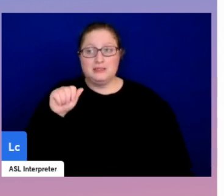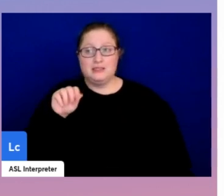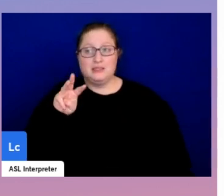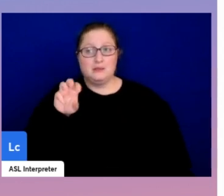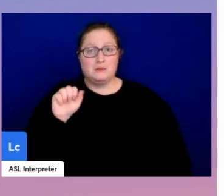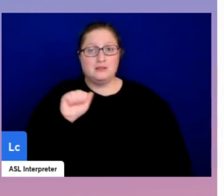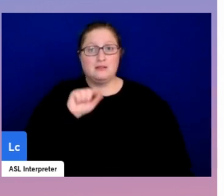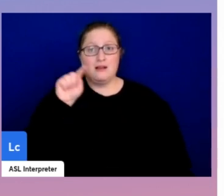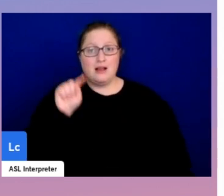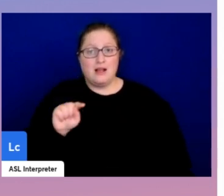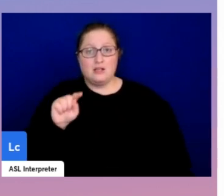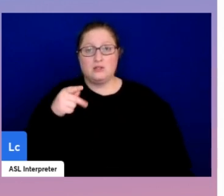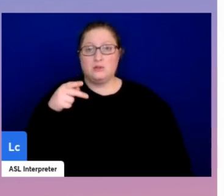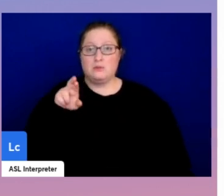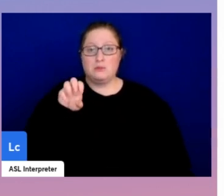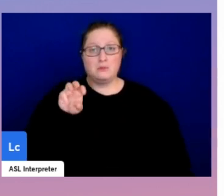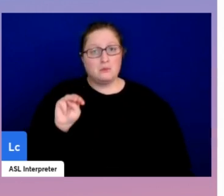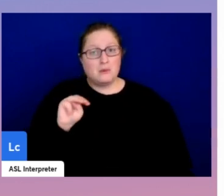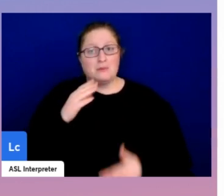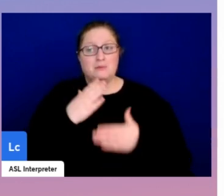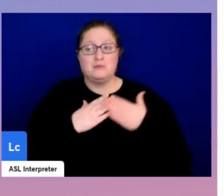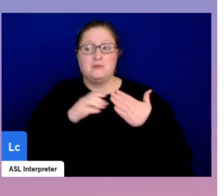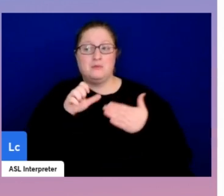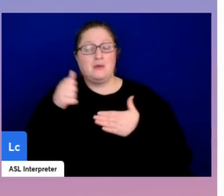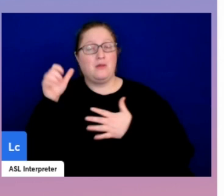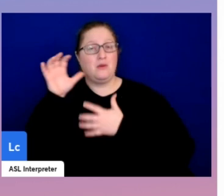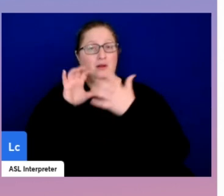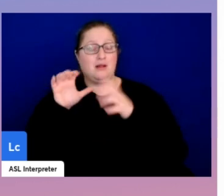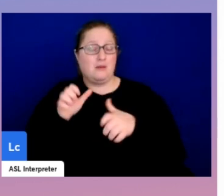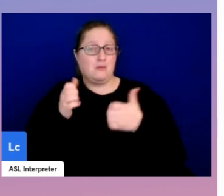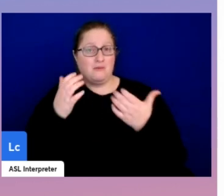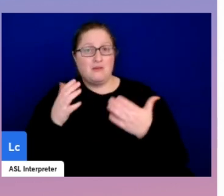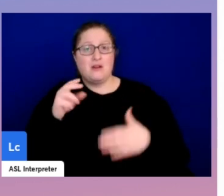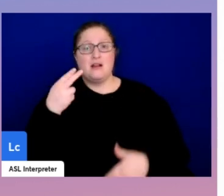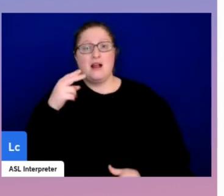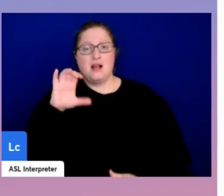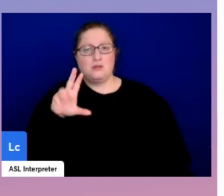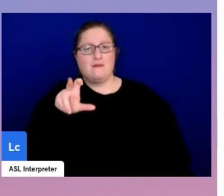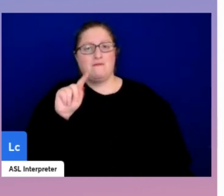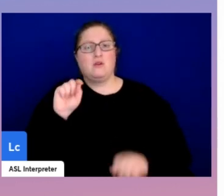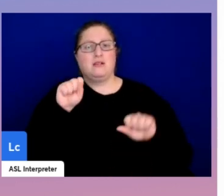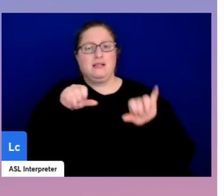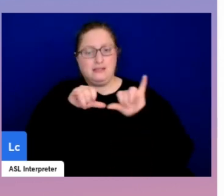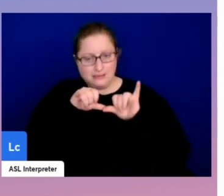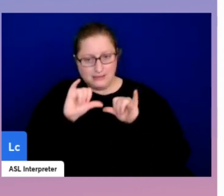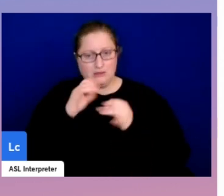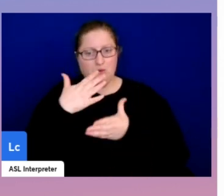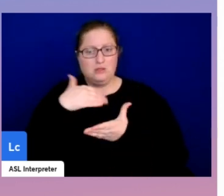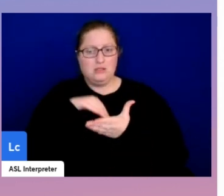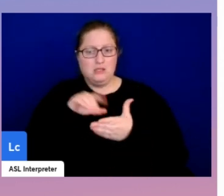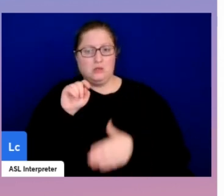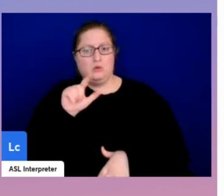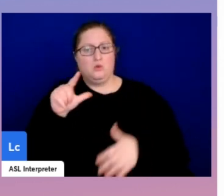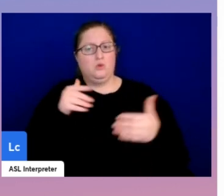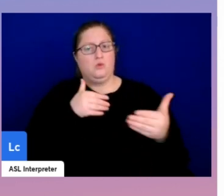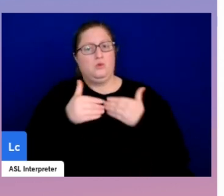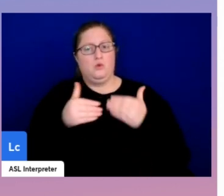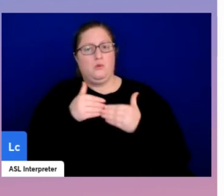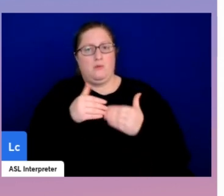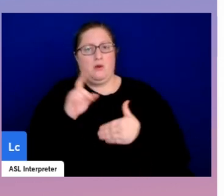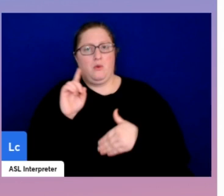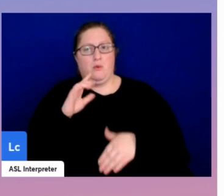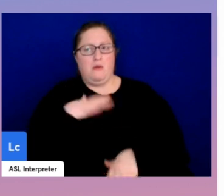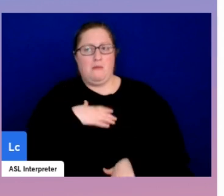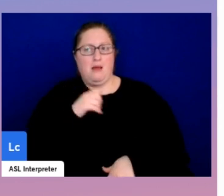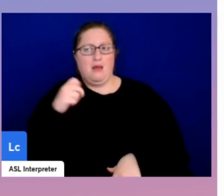Azure, on-prem, some other cloud provider. HashiCorp Vault can still be that central tool no matter where my applications are